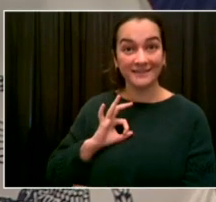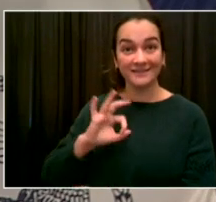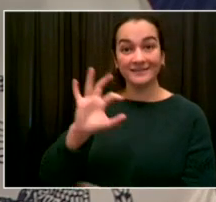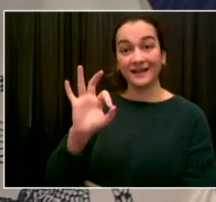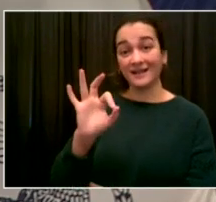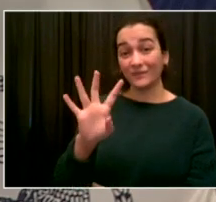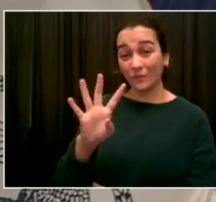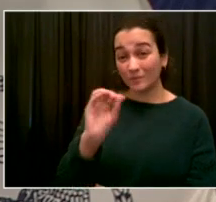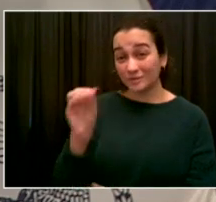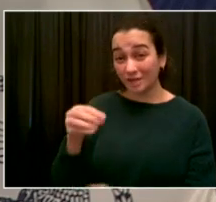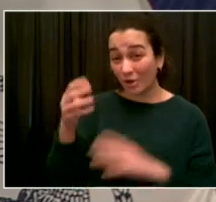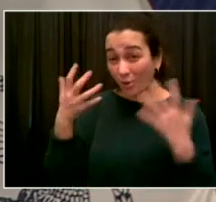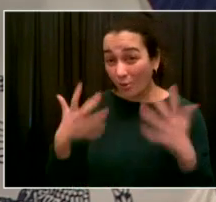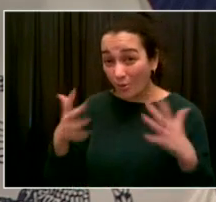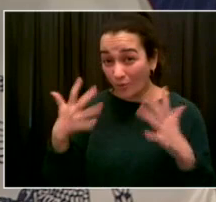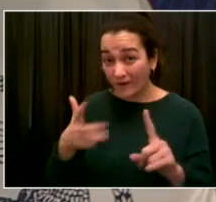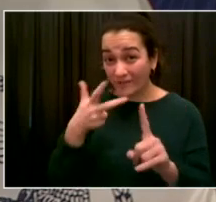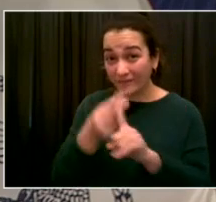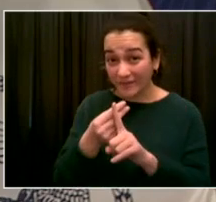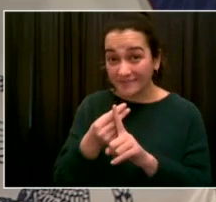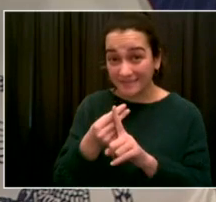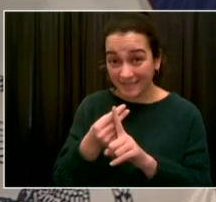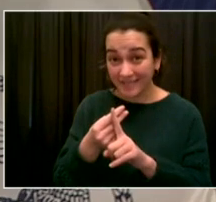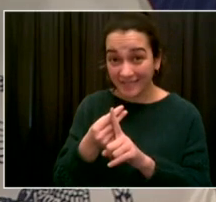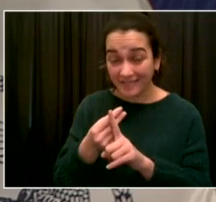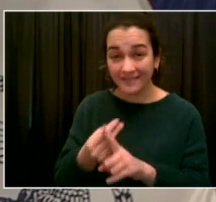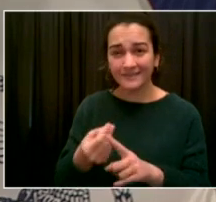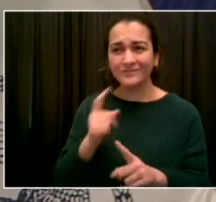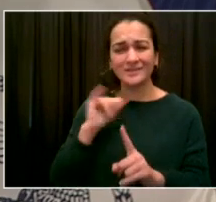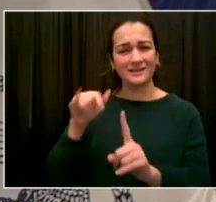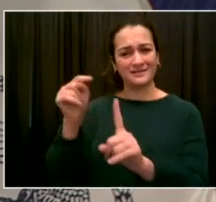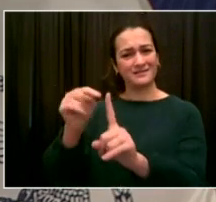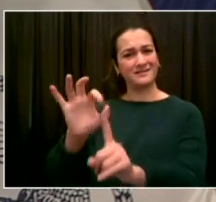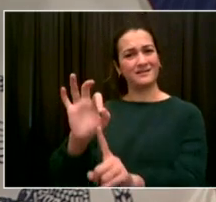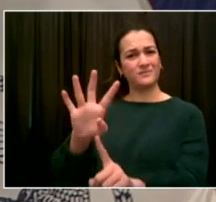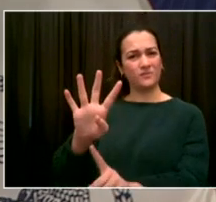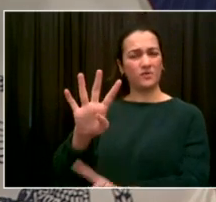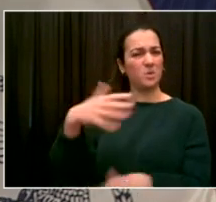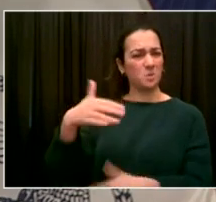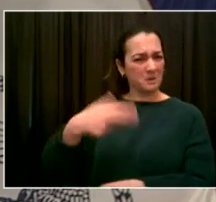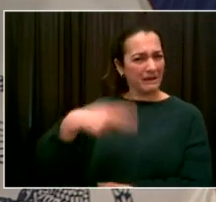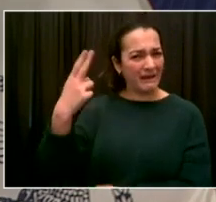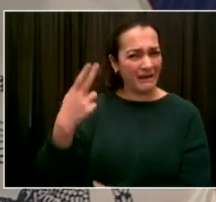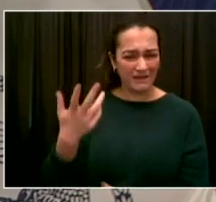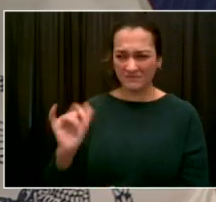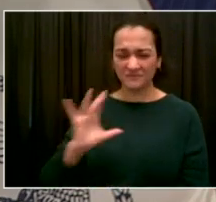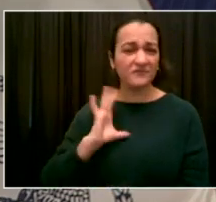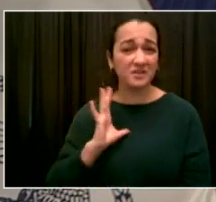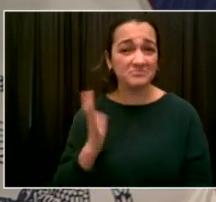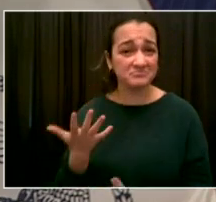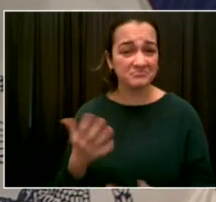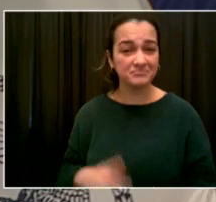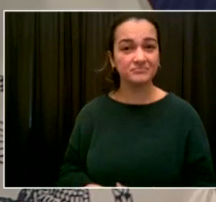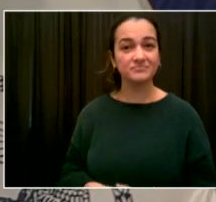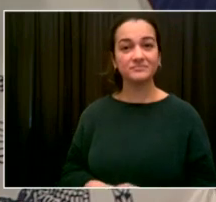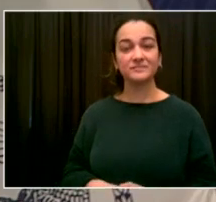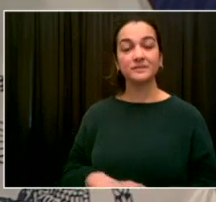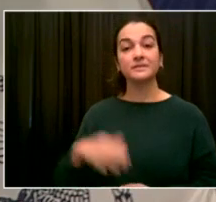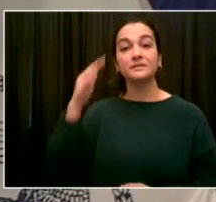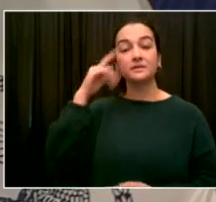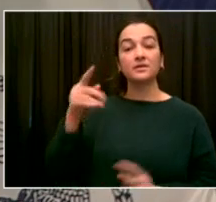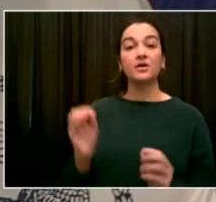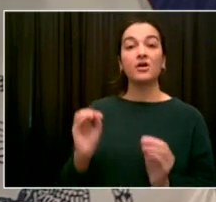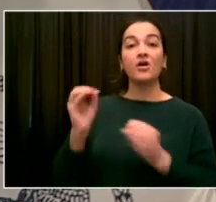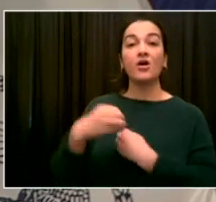got very extensive health and safety measures in our workplaces. They've been working. I remember when we brought back the workforce in